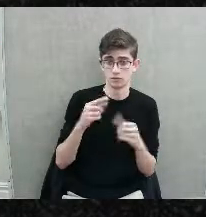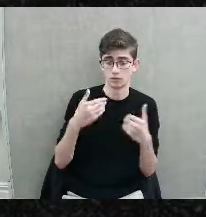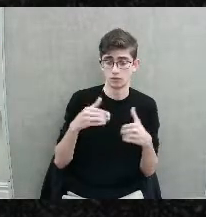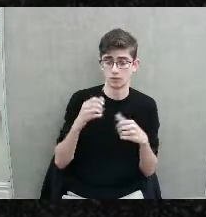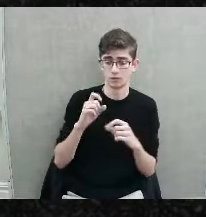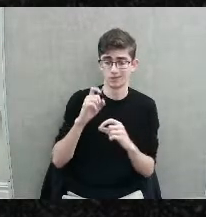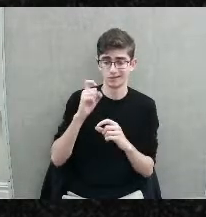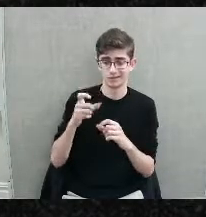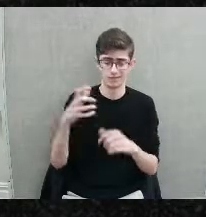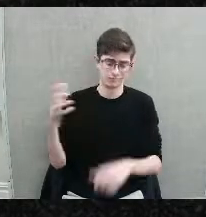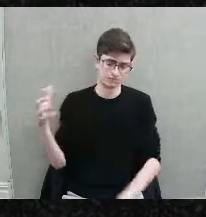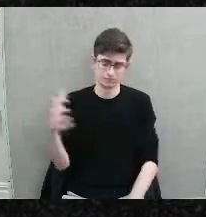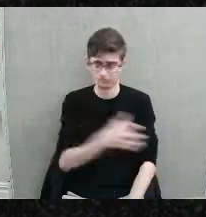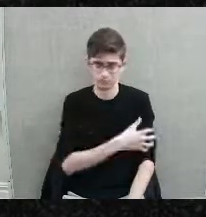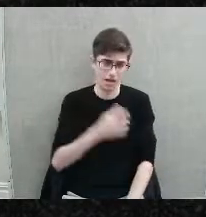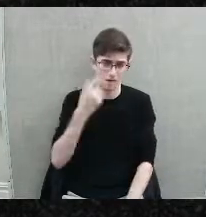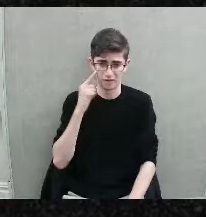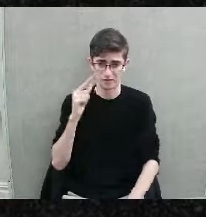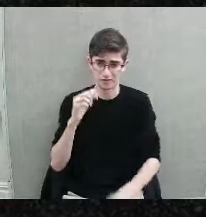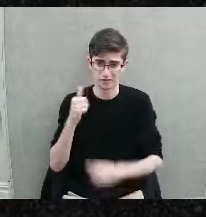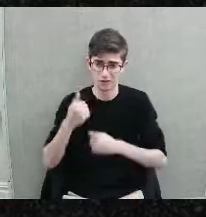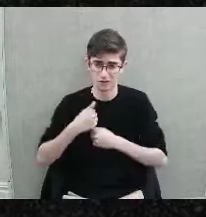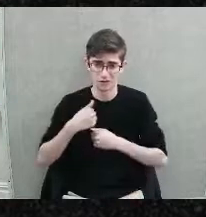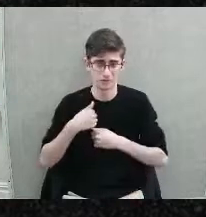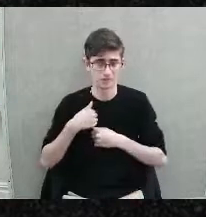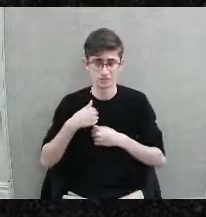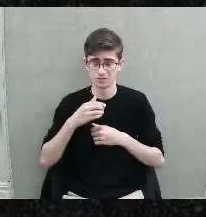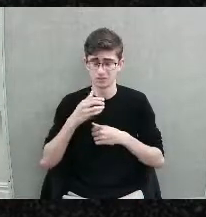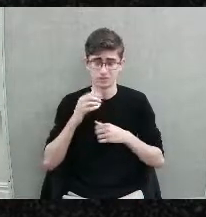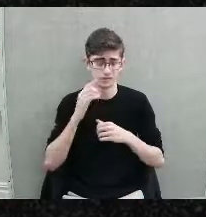in the country. And